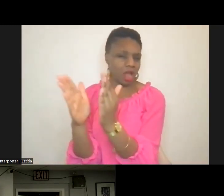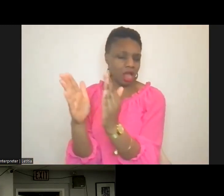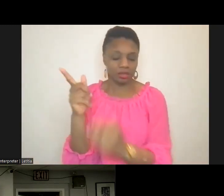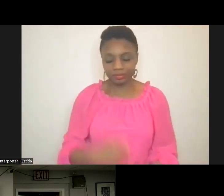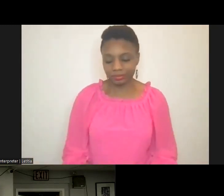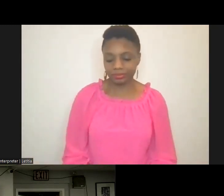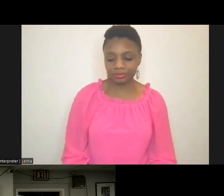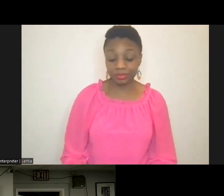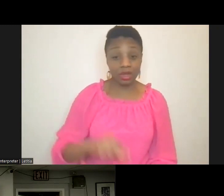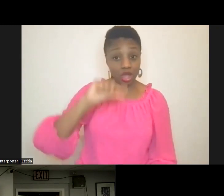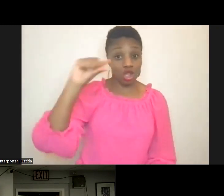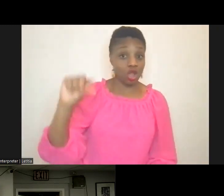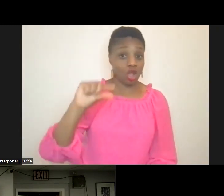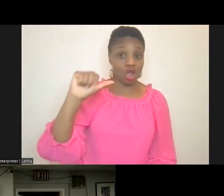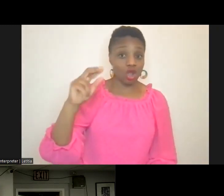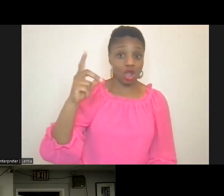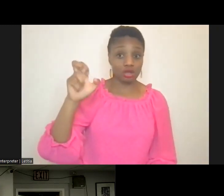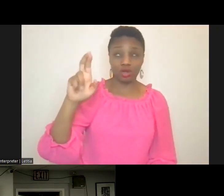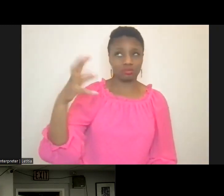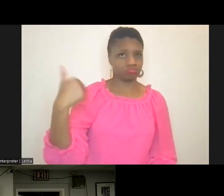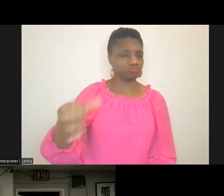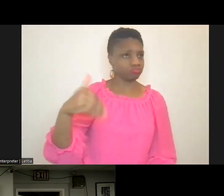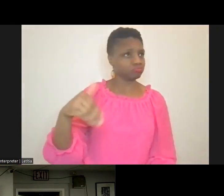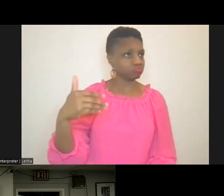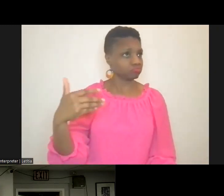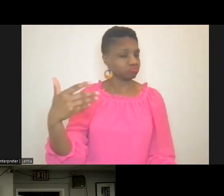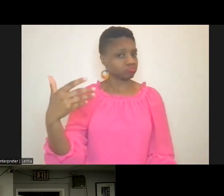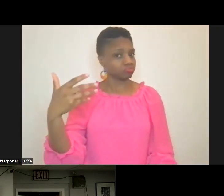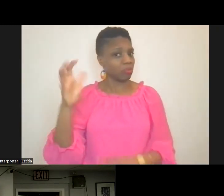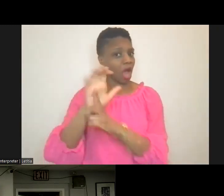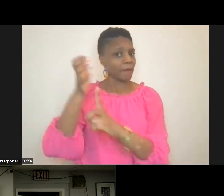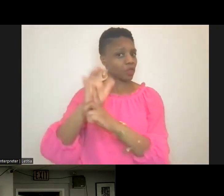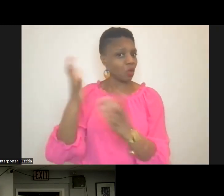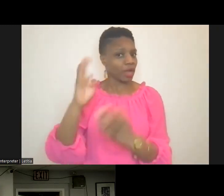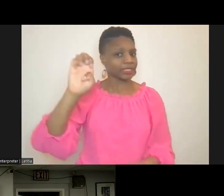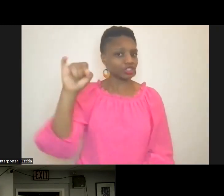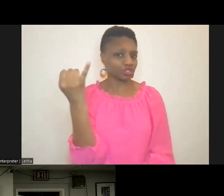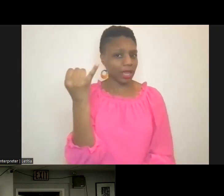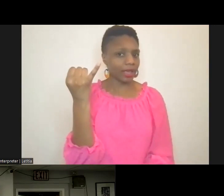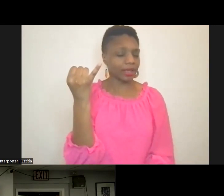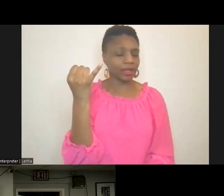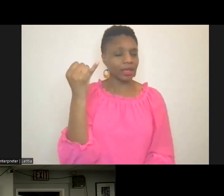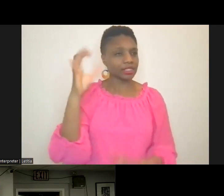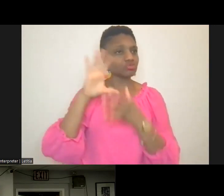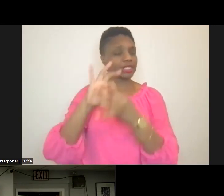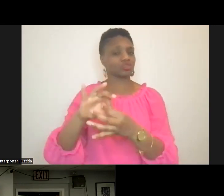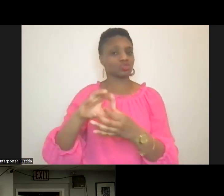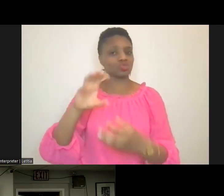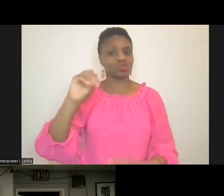it has a largely environmental justice community, both in terms of income and minority populations.